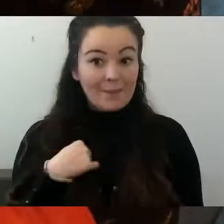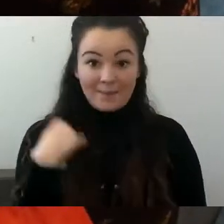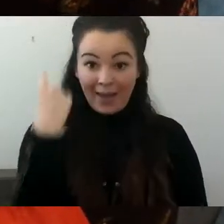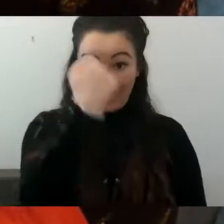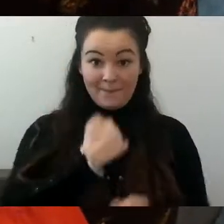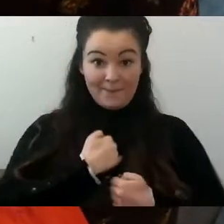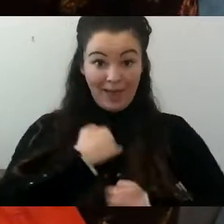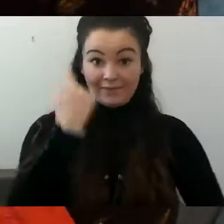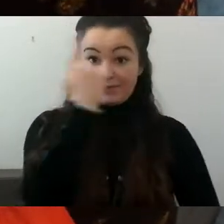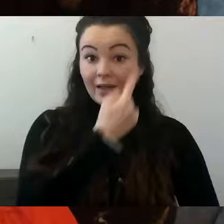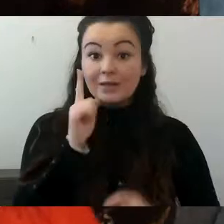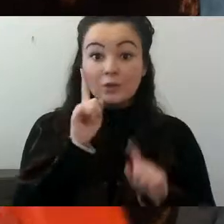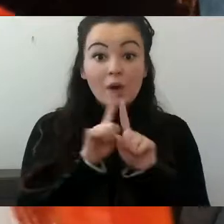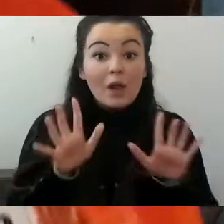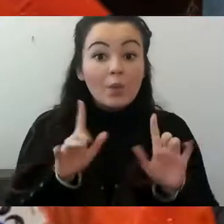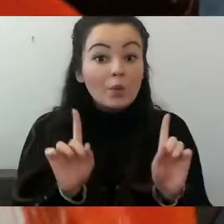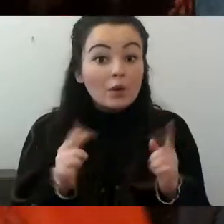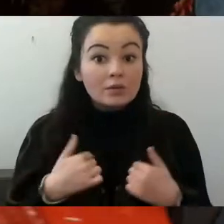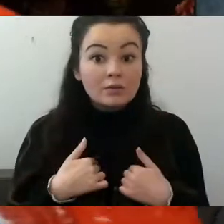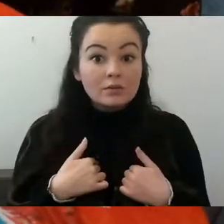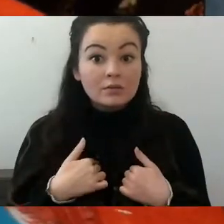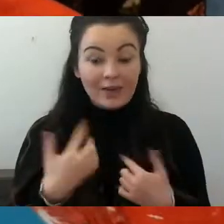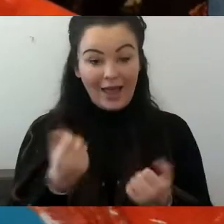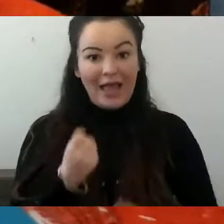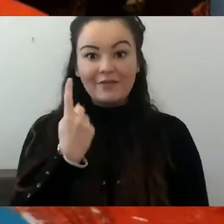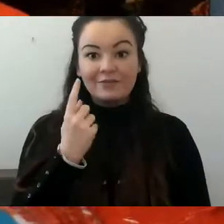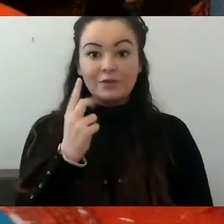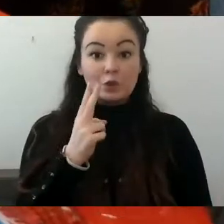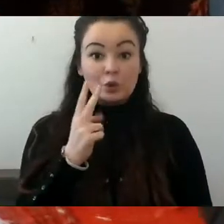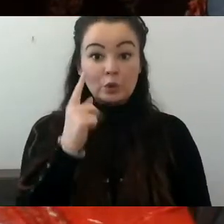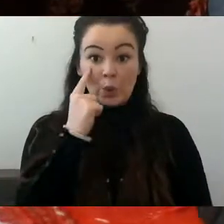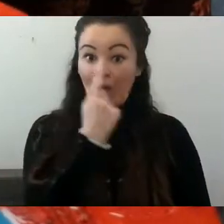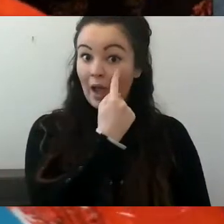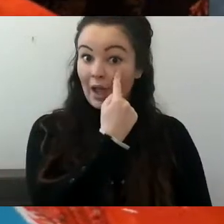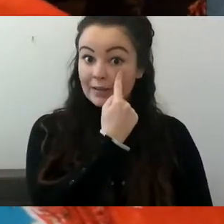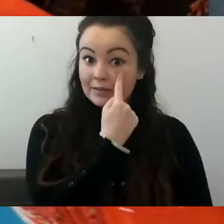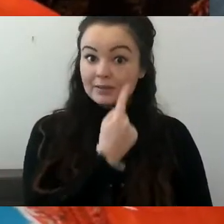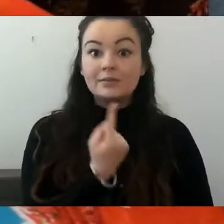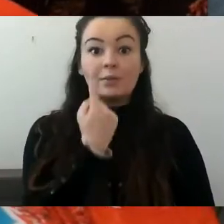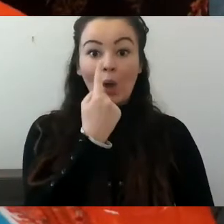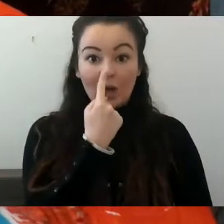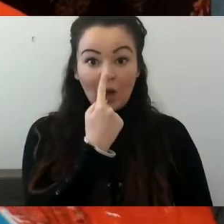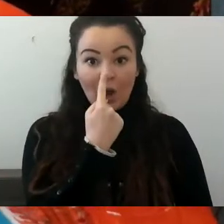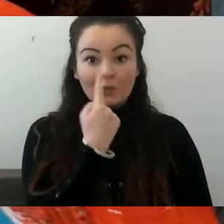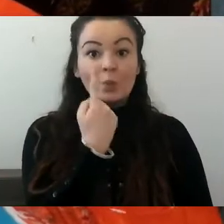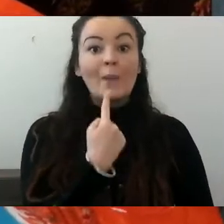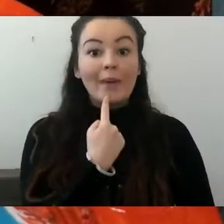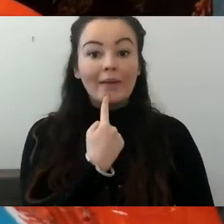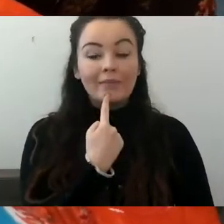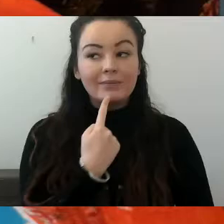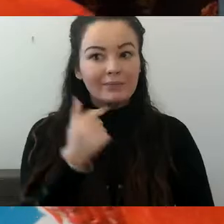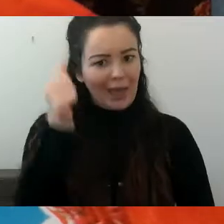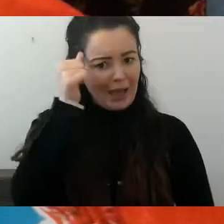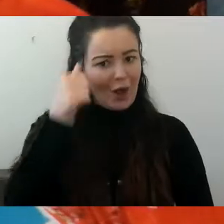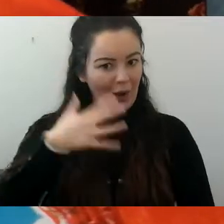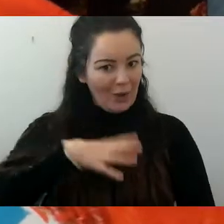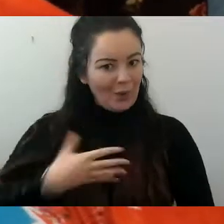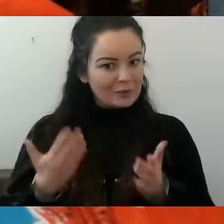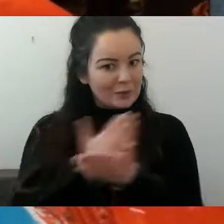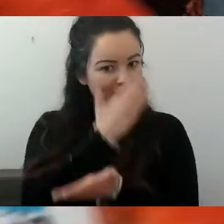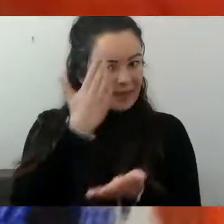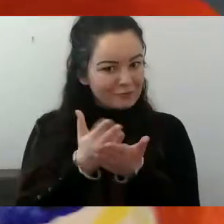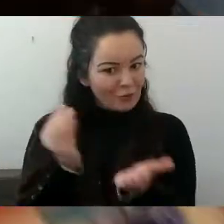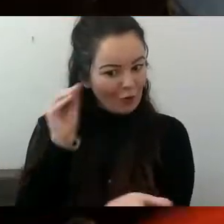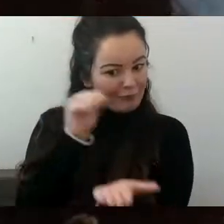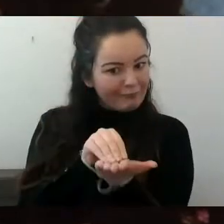about my facial features, what I'm going to put on the plate. So I've got two eyes, one nose and a mouth. So I know I